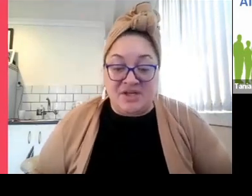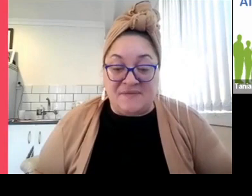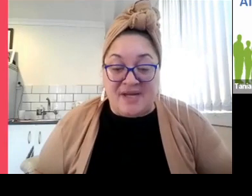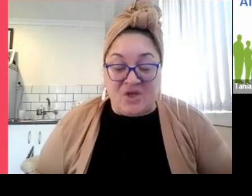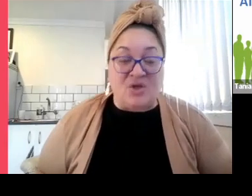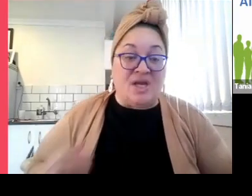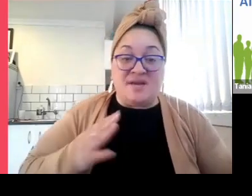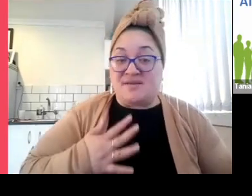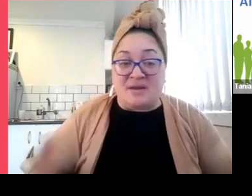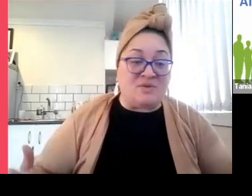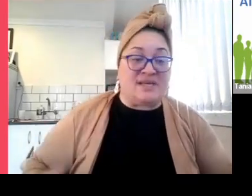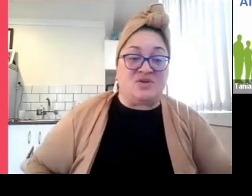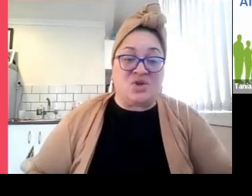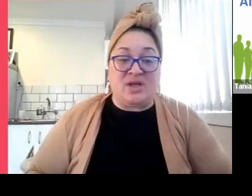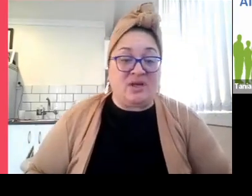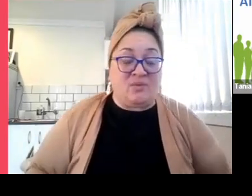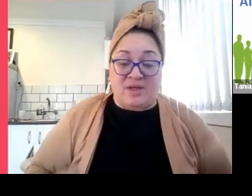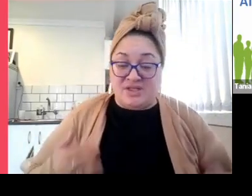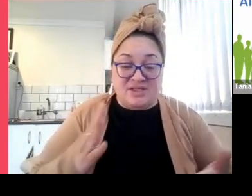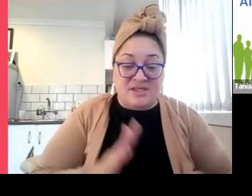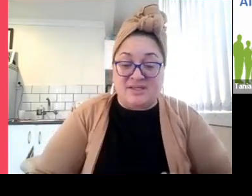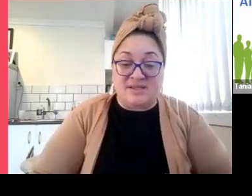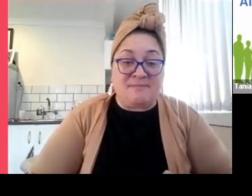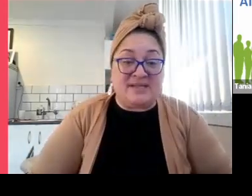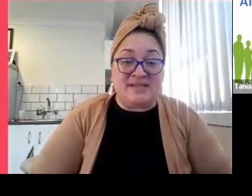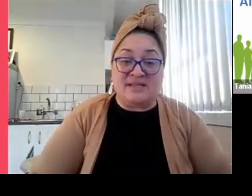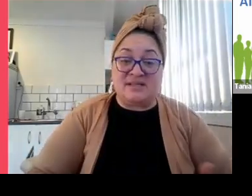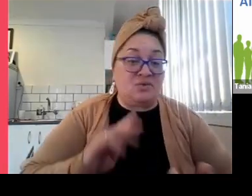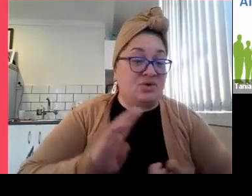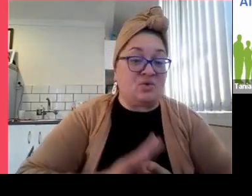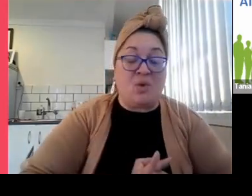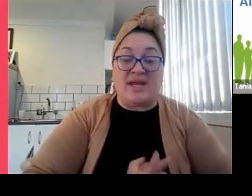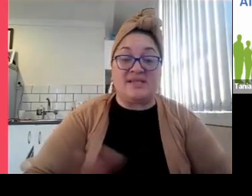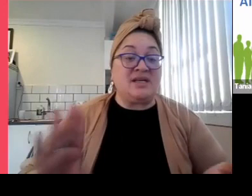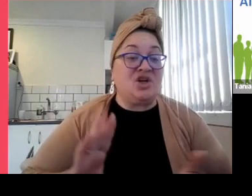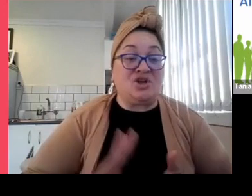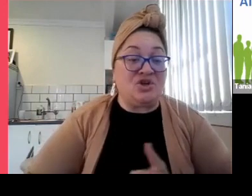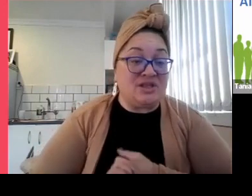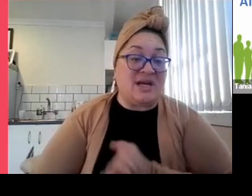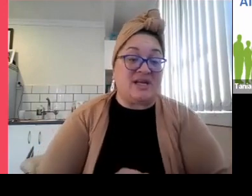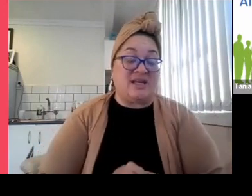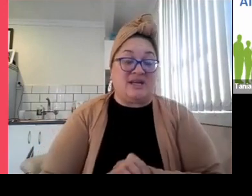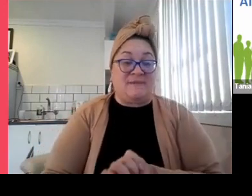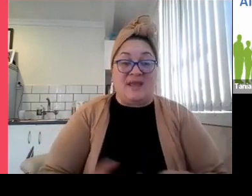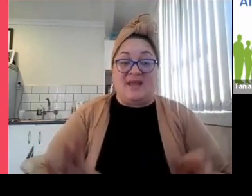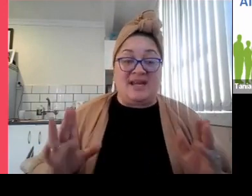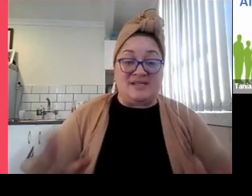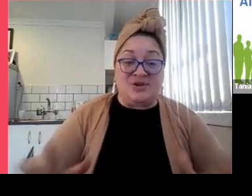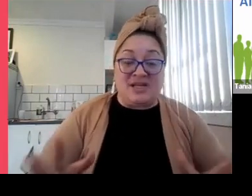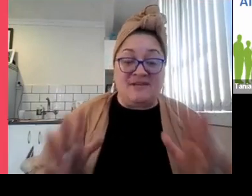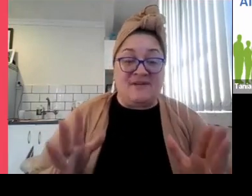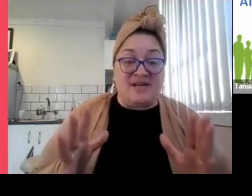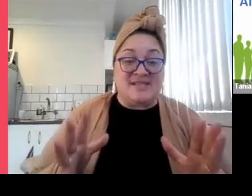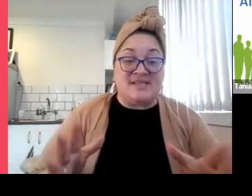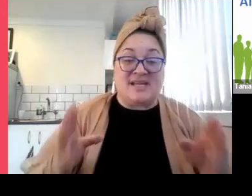So in a nutshell, whānau, that was our journey. We just stuck to the basics, learned to waiata, learned to karakia.